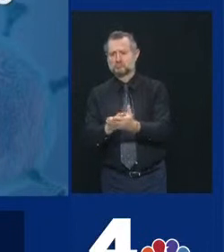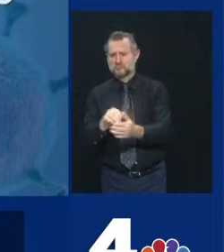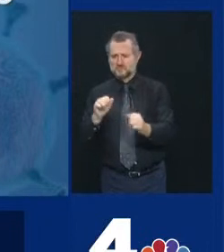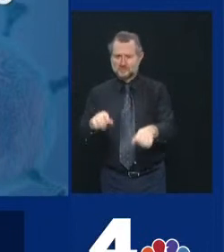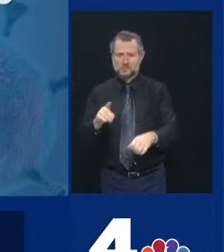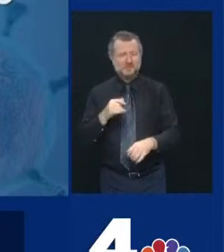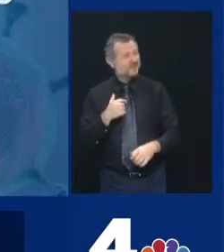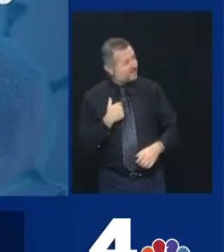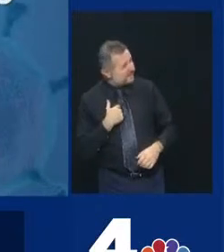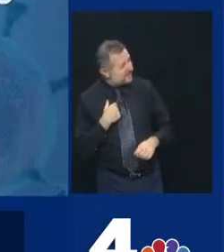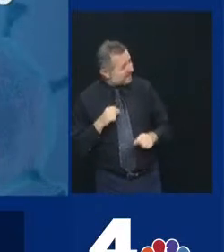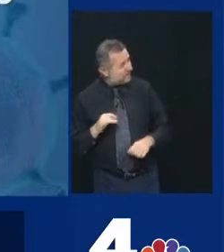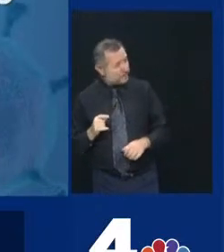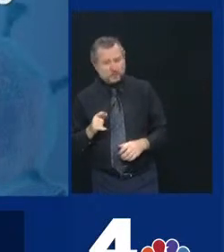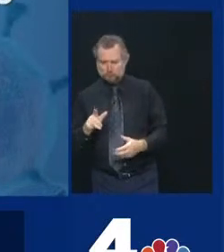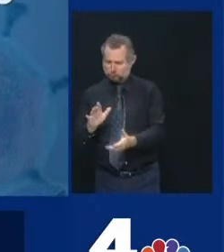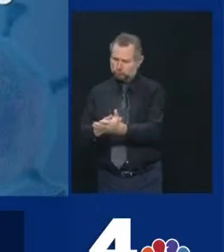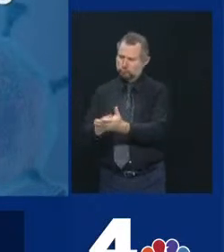much.